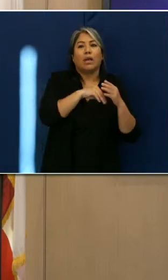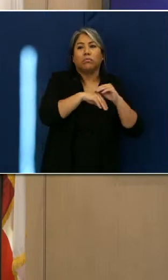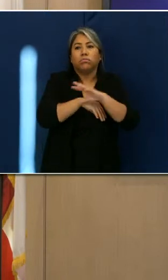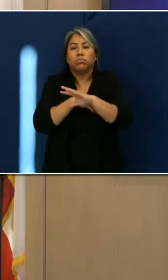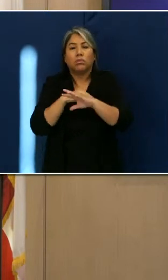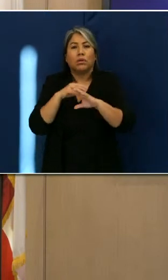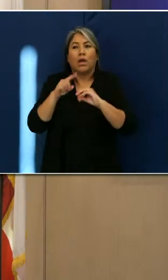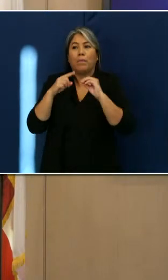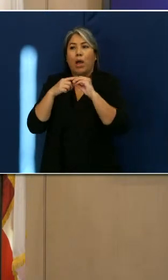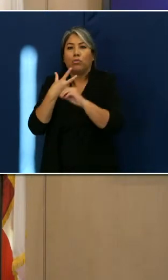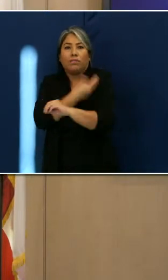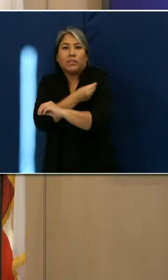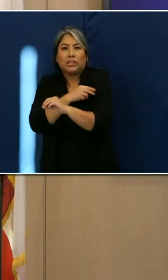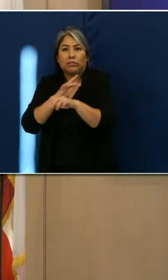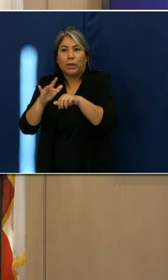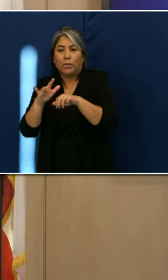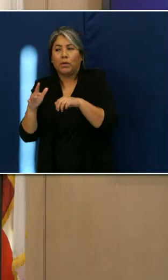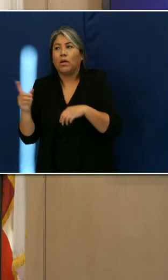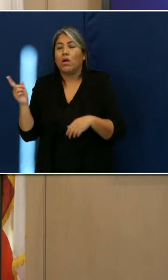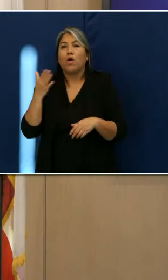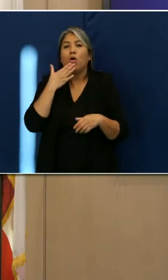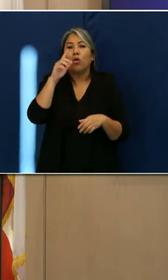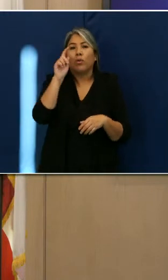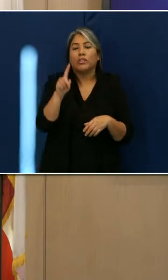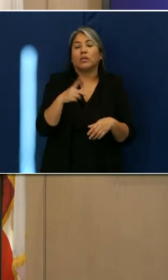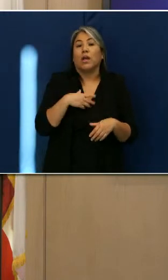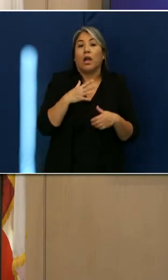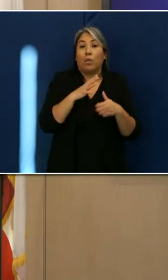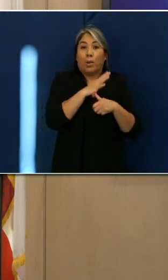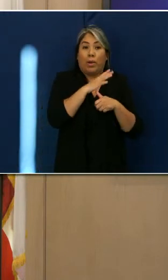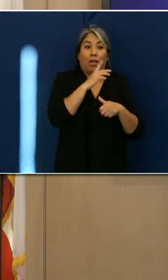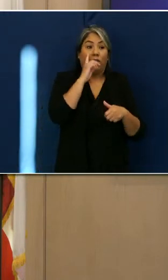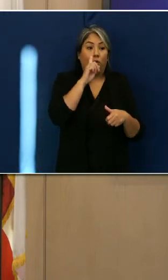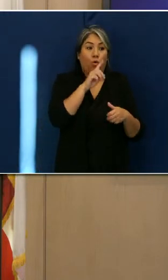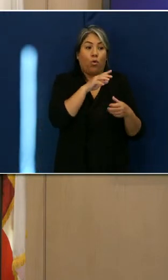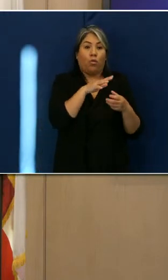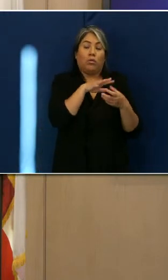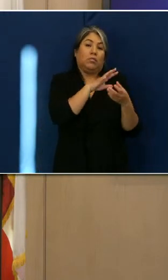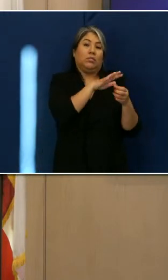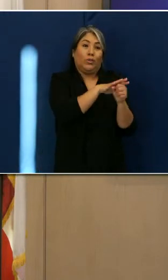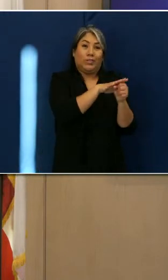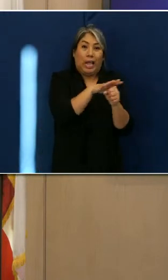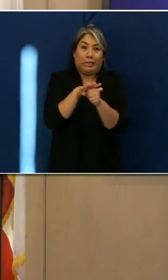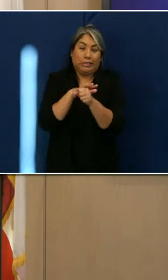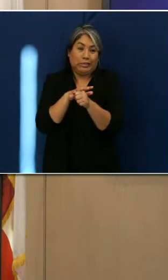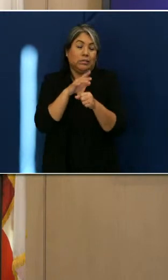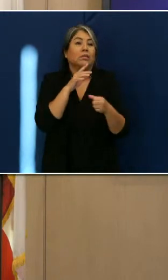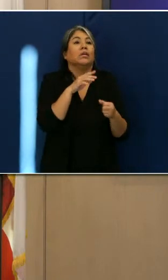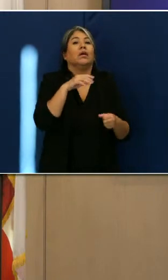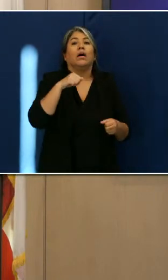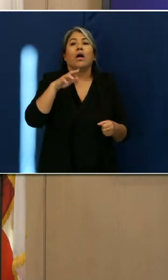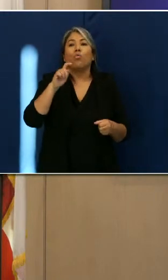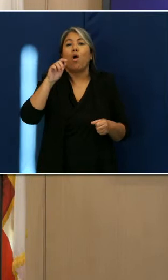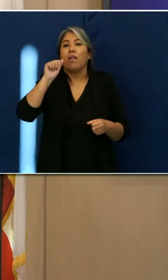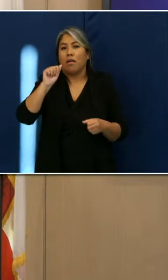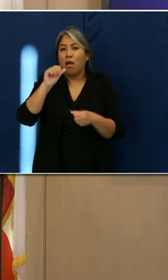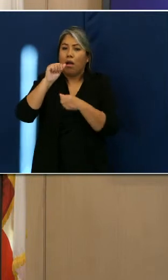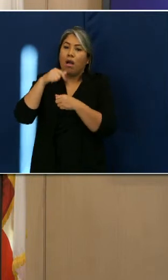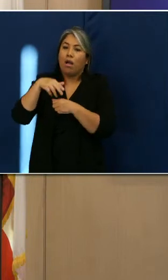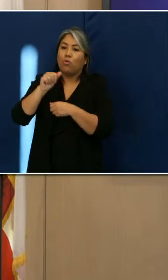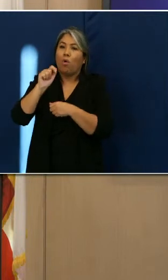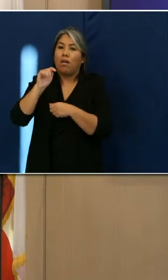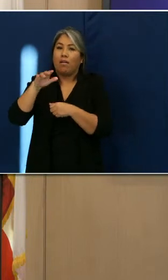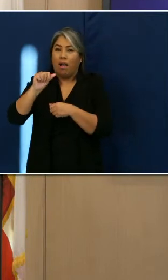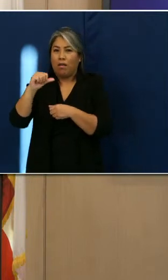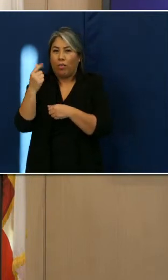some vaccinations? Yeah, great question. Primarily for the number of sites, those locations, Aquatica was another one we had to move